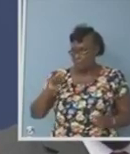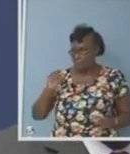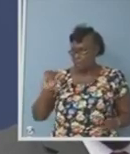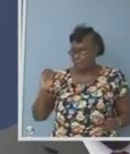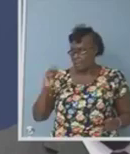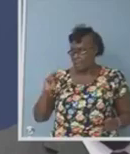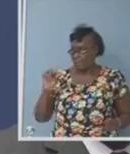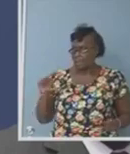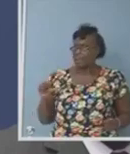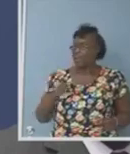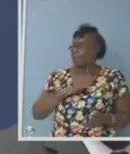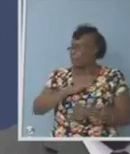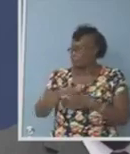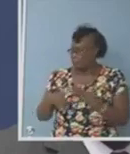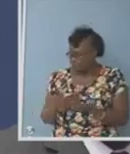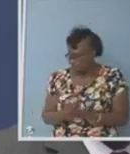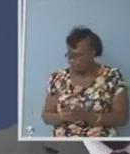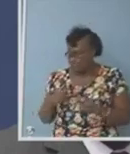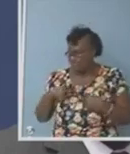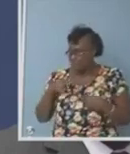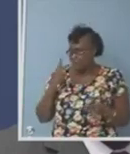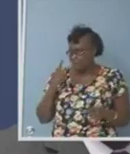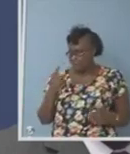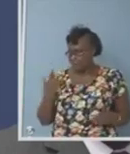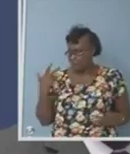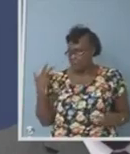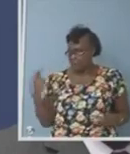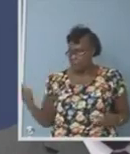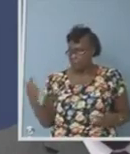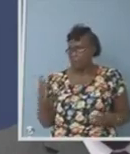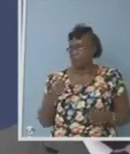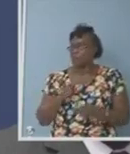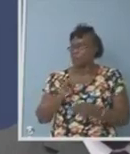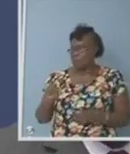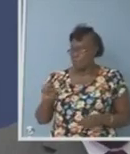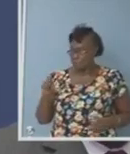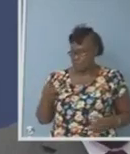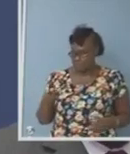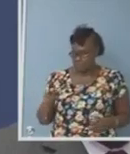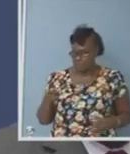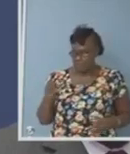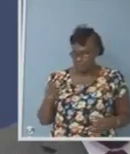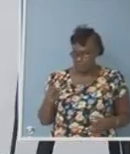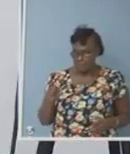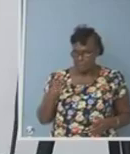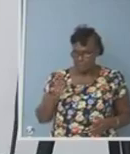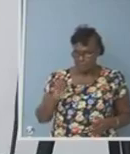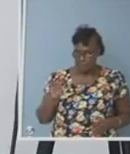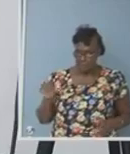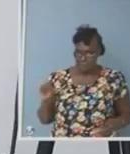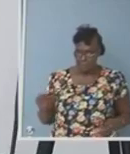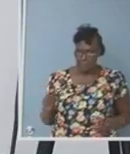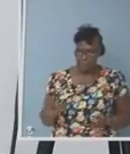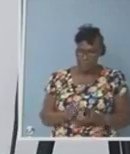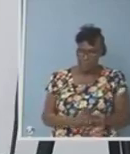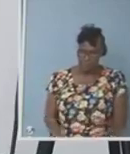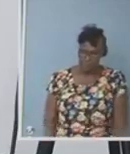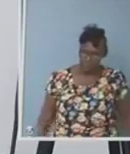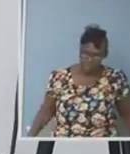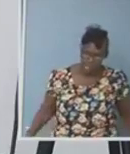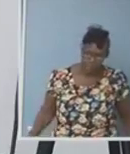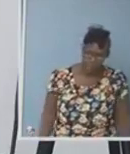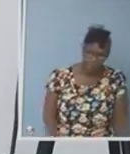in total, we have 32 spaces. Okay. And still, as you have the